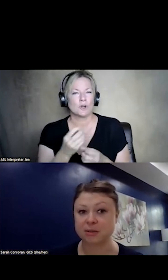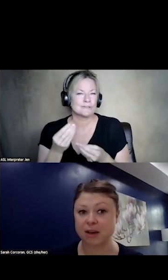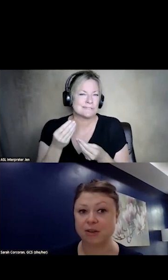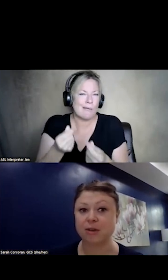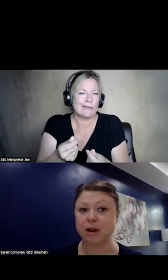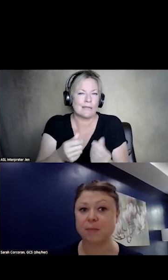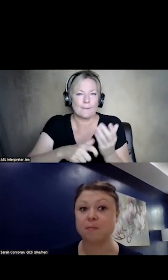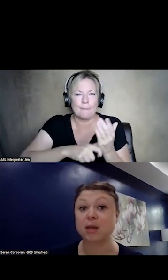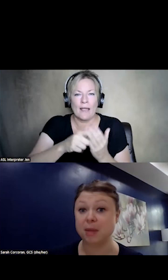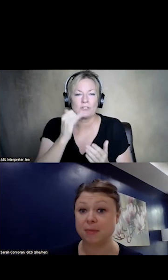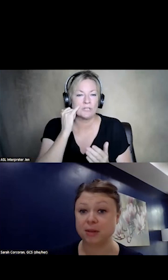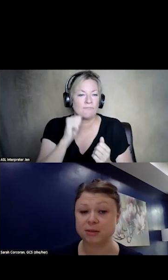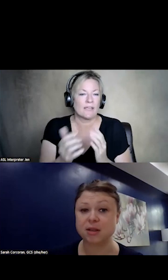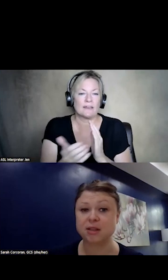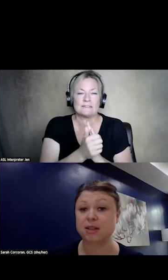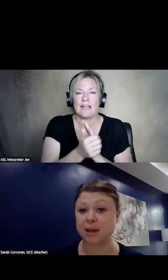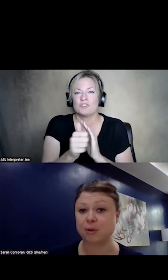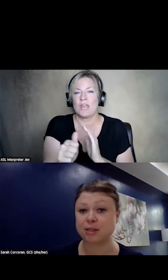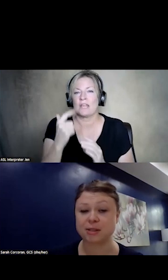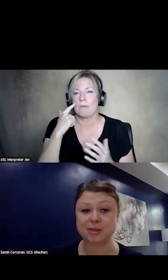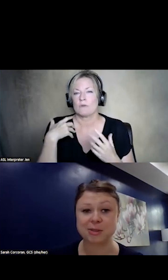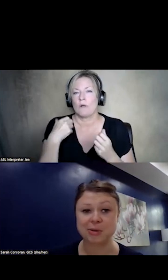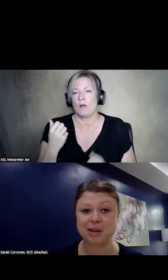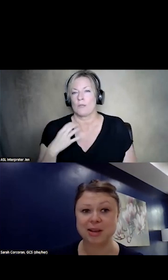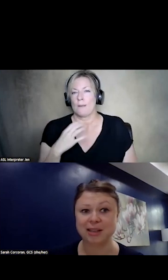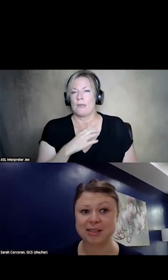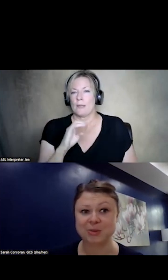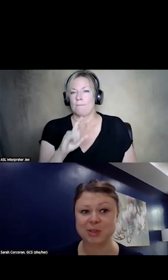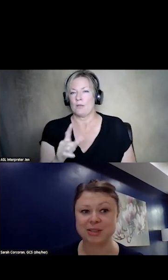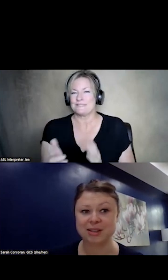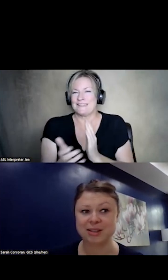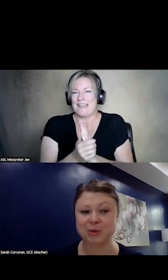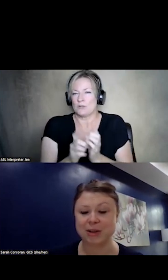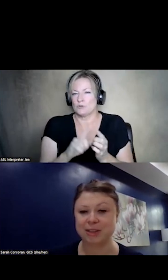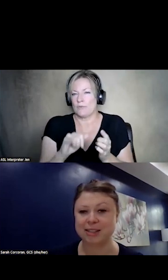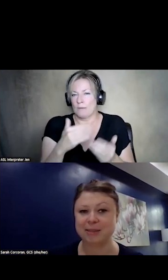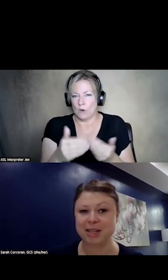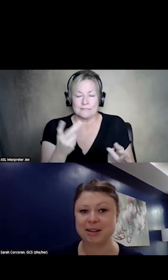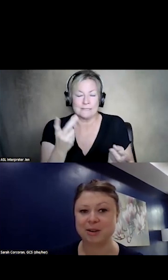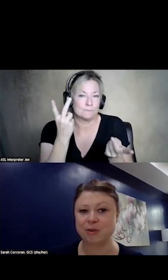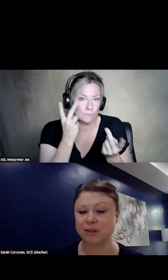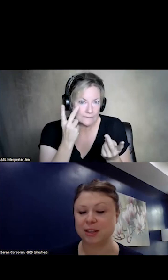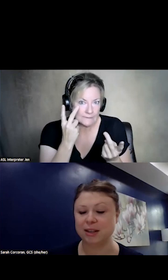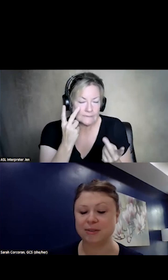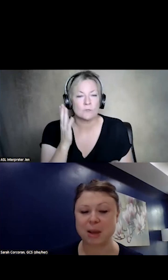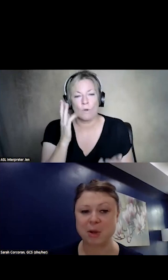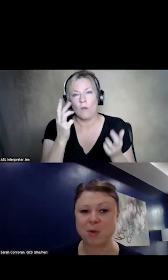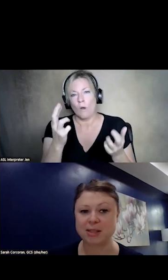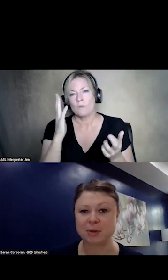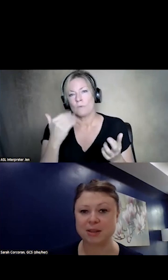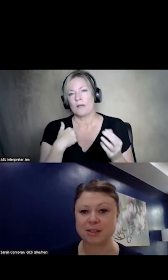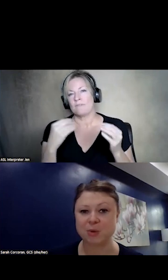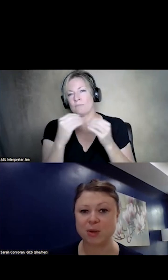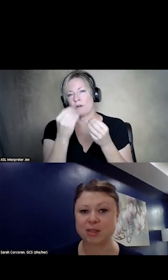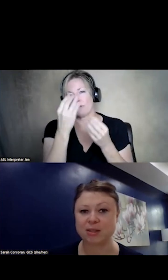these mental health committee bills to that process. So we'll have lots to update on hopefully in the coming